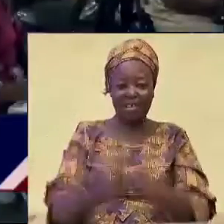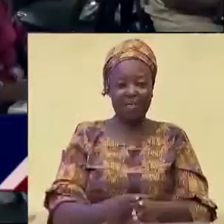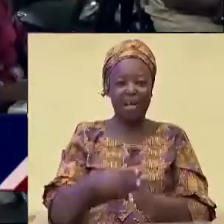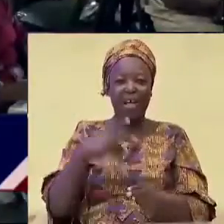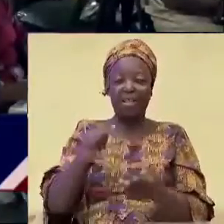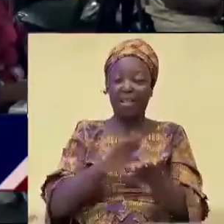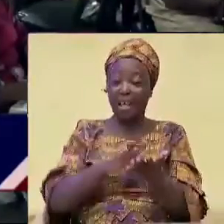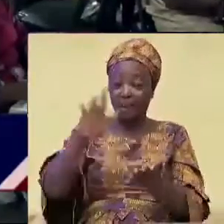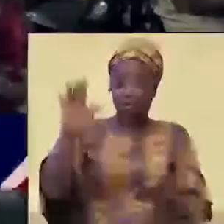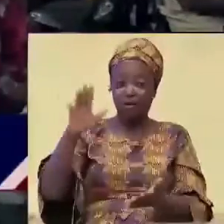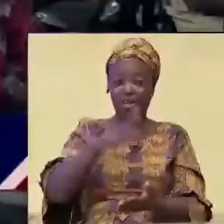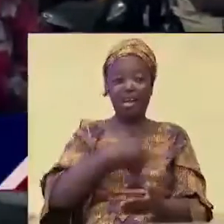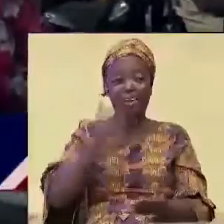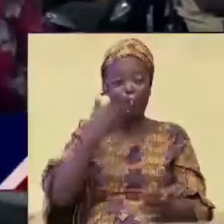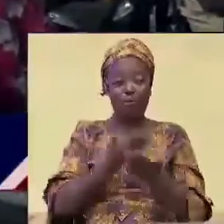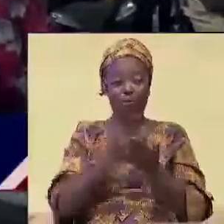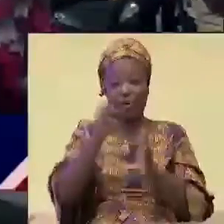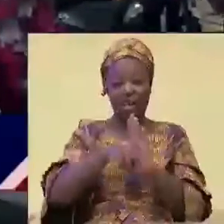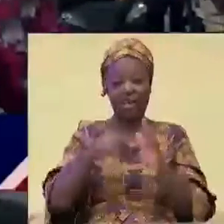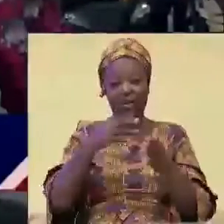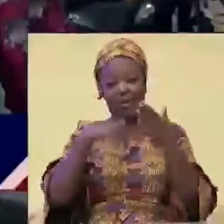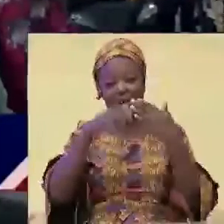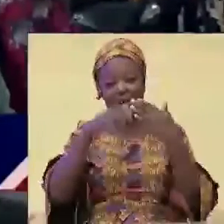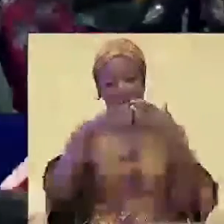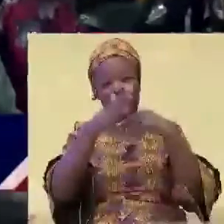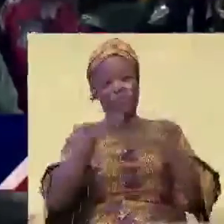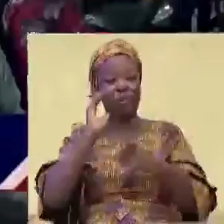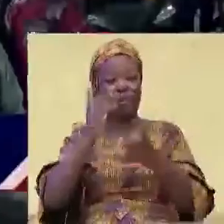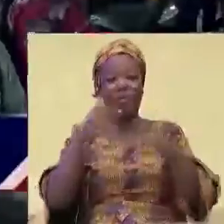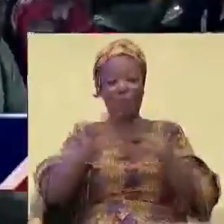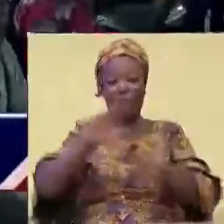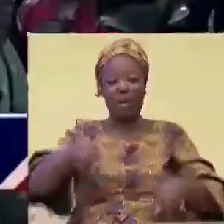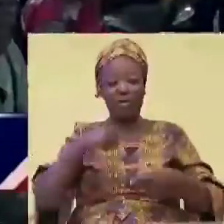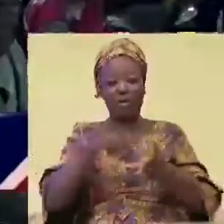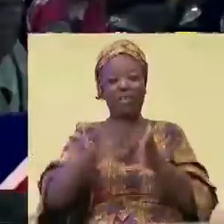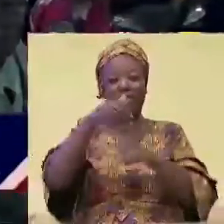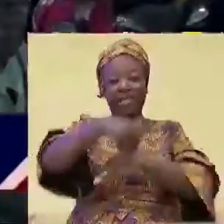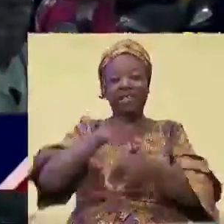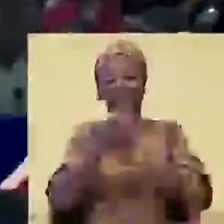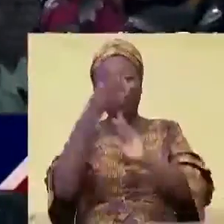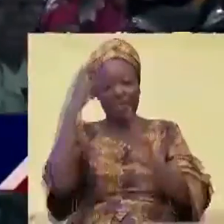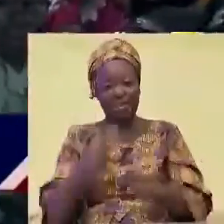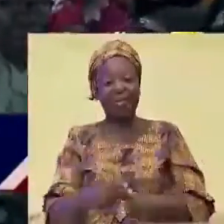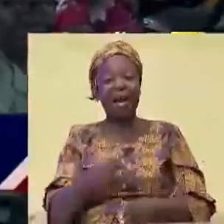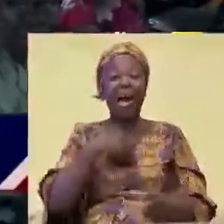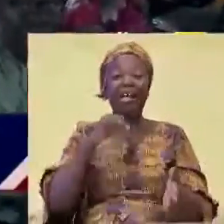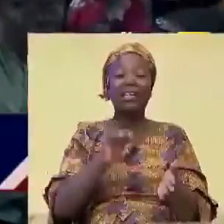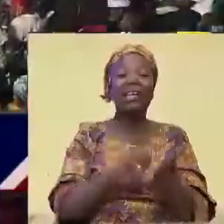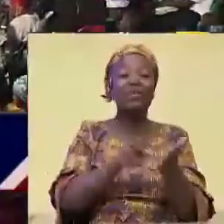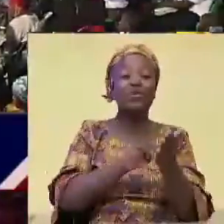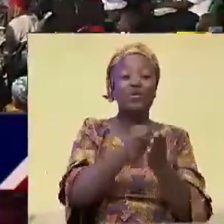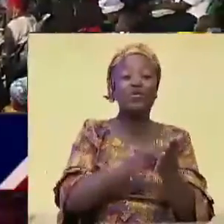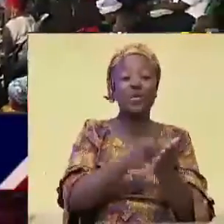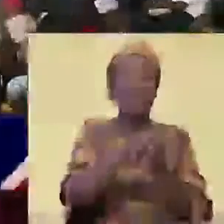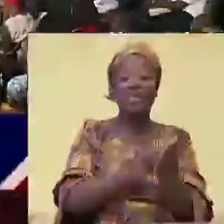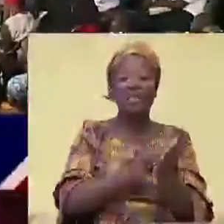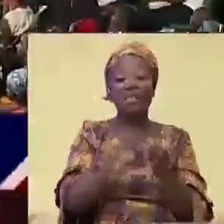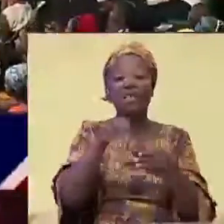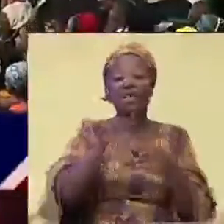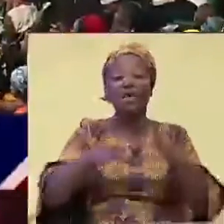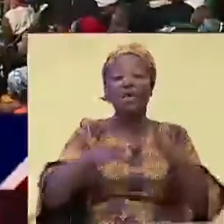life. The glory, the goodness of heaven is coming upon your life. And